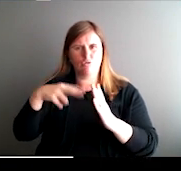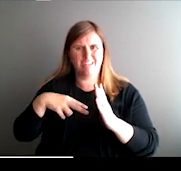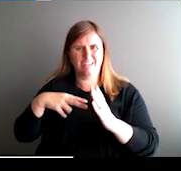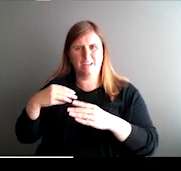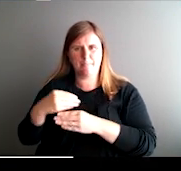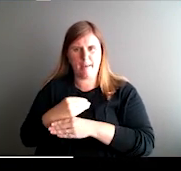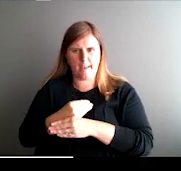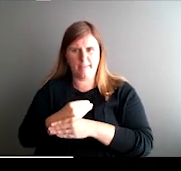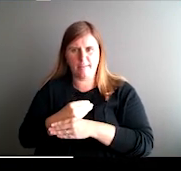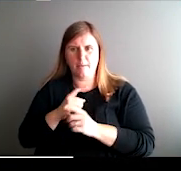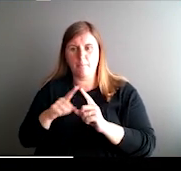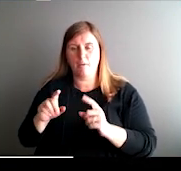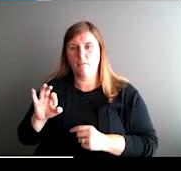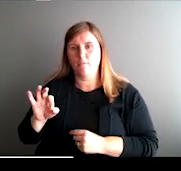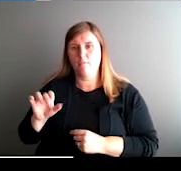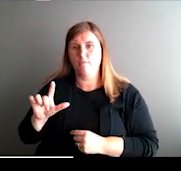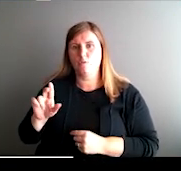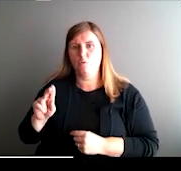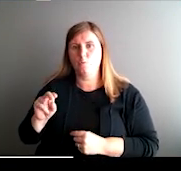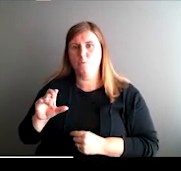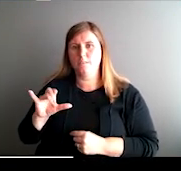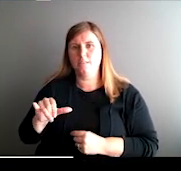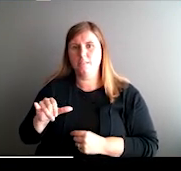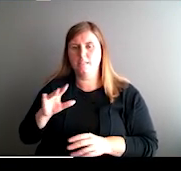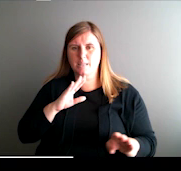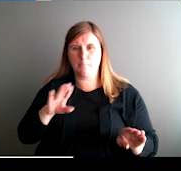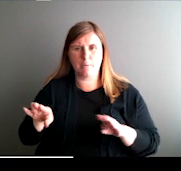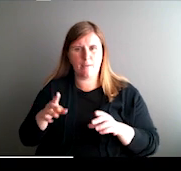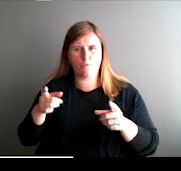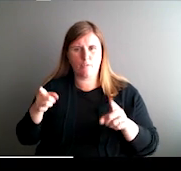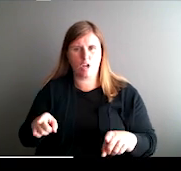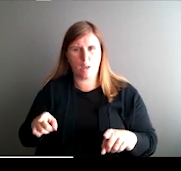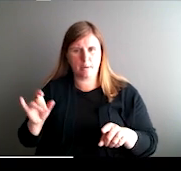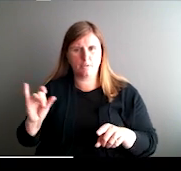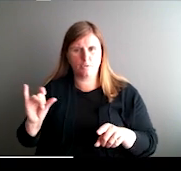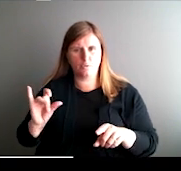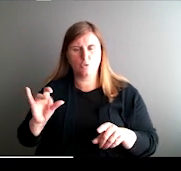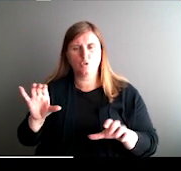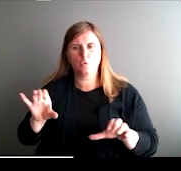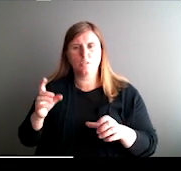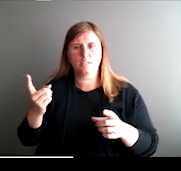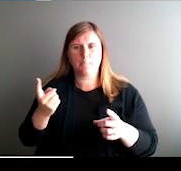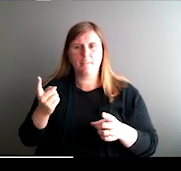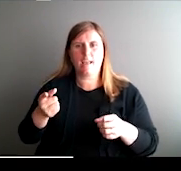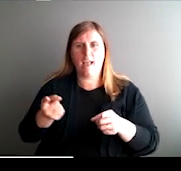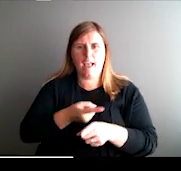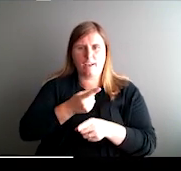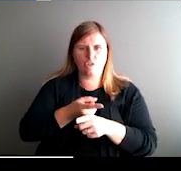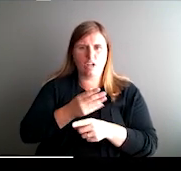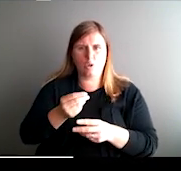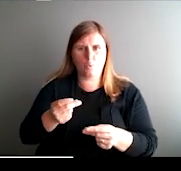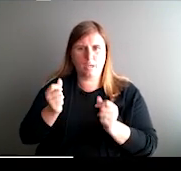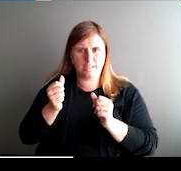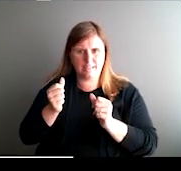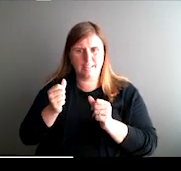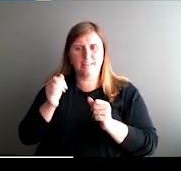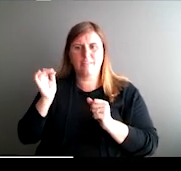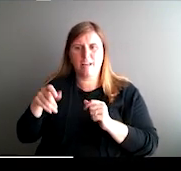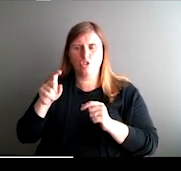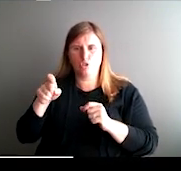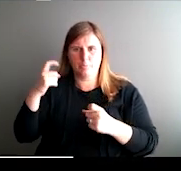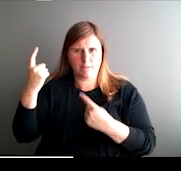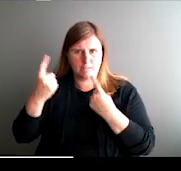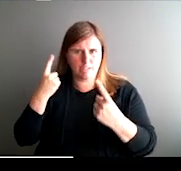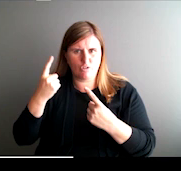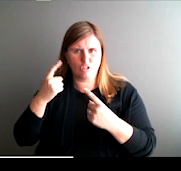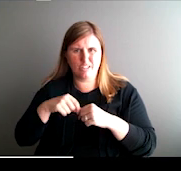math, but fluency is a behavioral phenomenon. It's doing something accurately and quickly, and that needs to be a